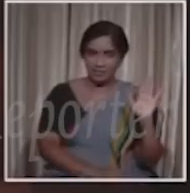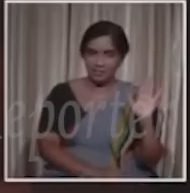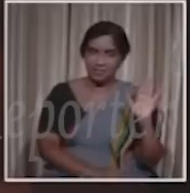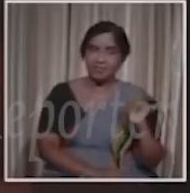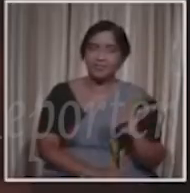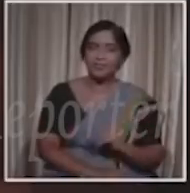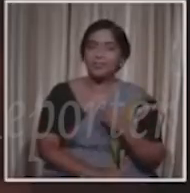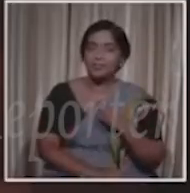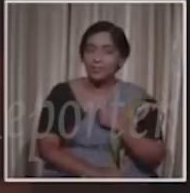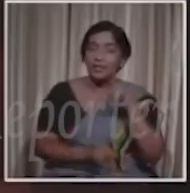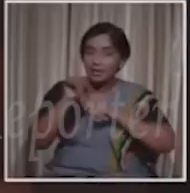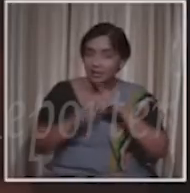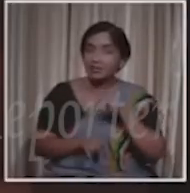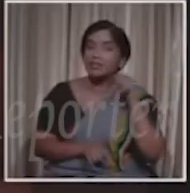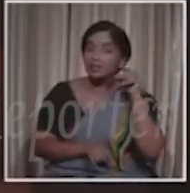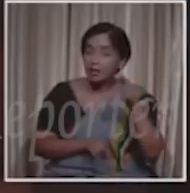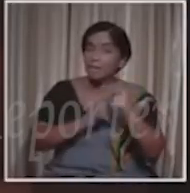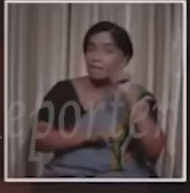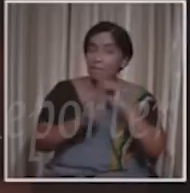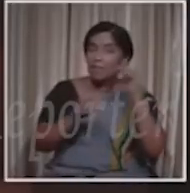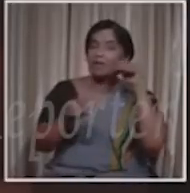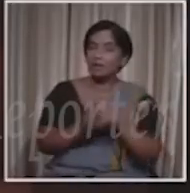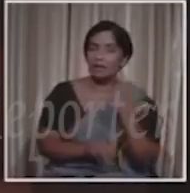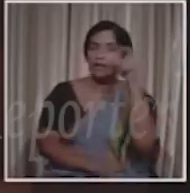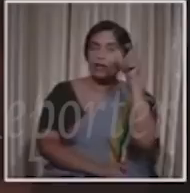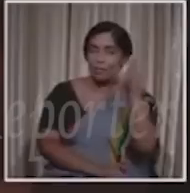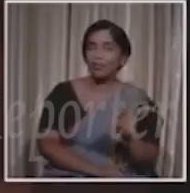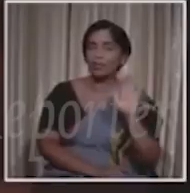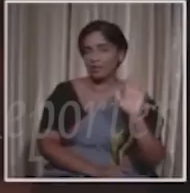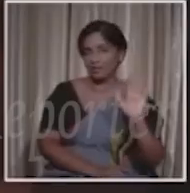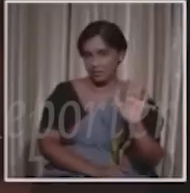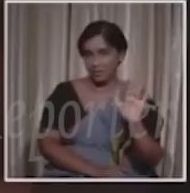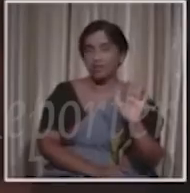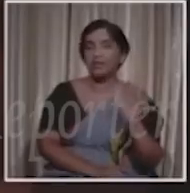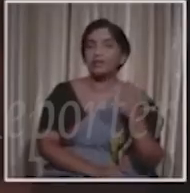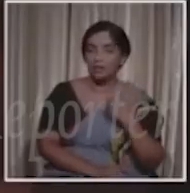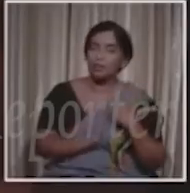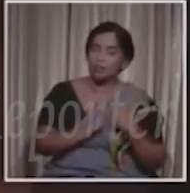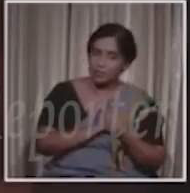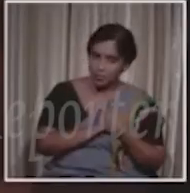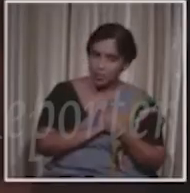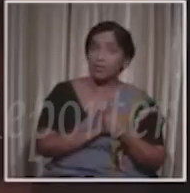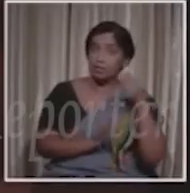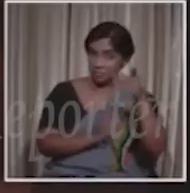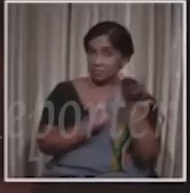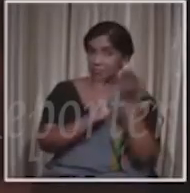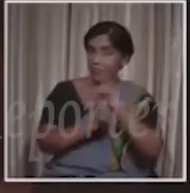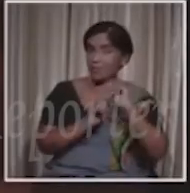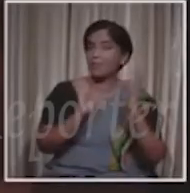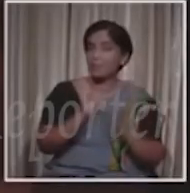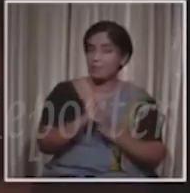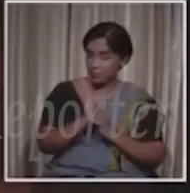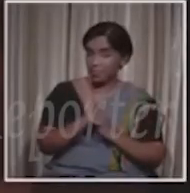since you are just an individual in the parliament, since you are, you know, possessing one seat, I mean, we respect you. You have been a former Prime